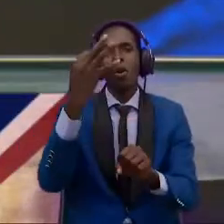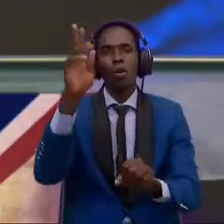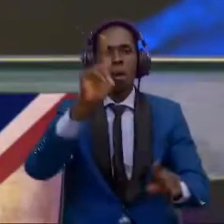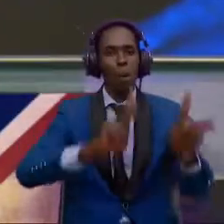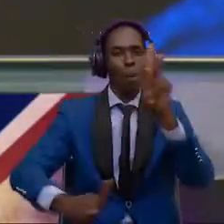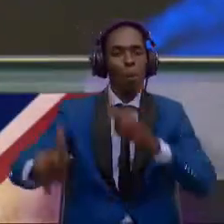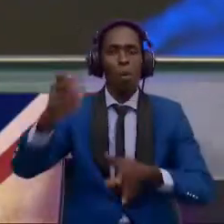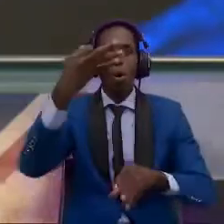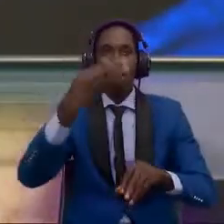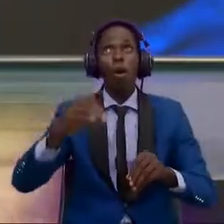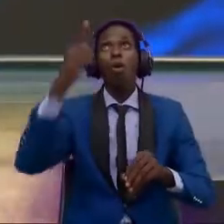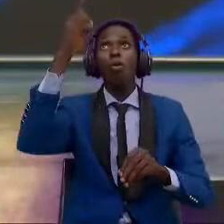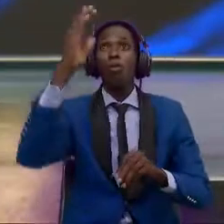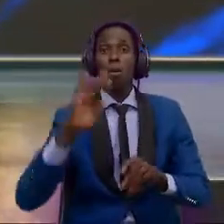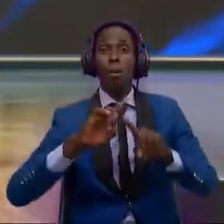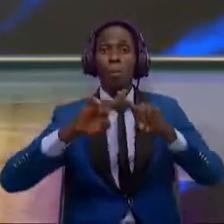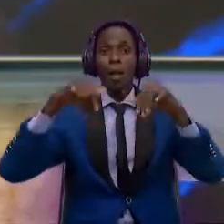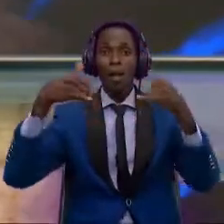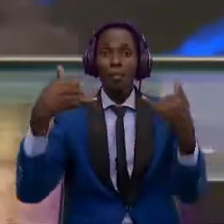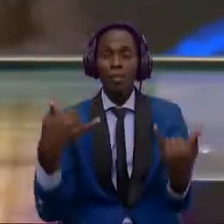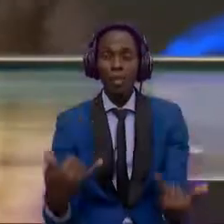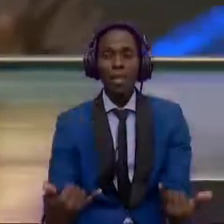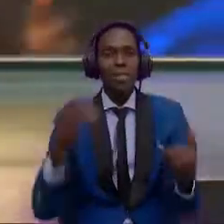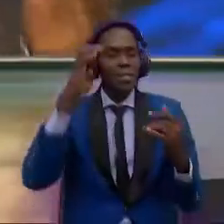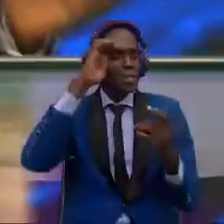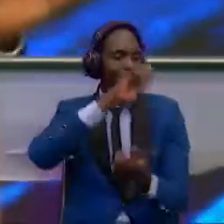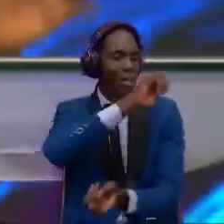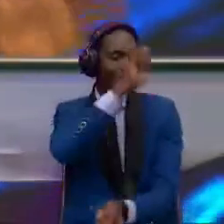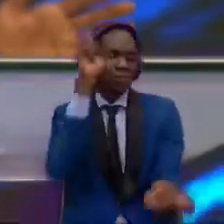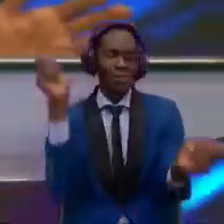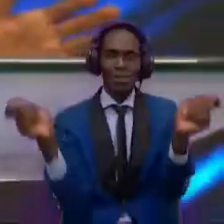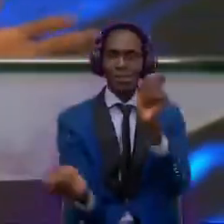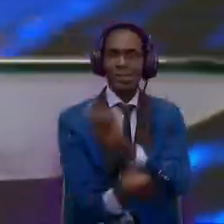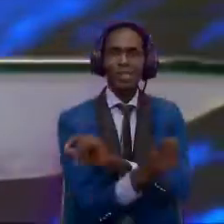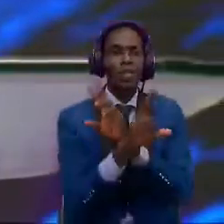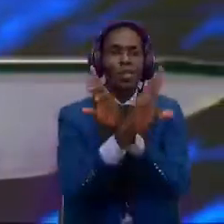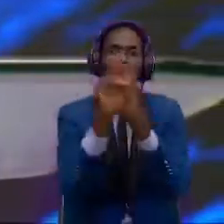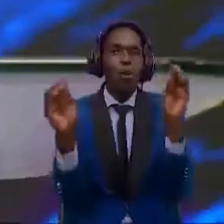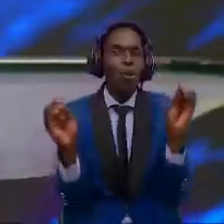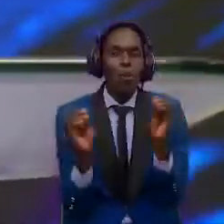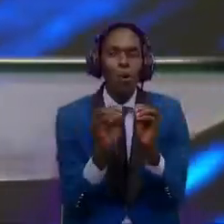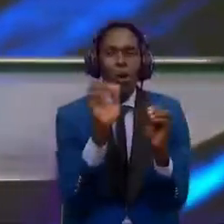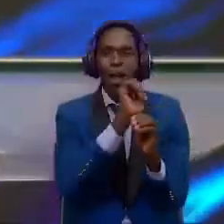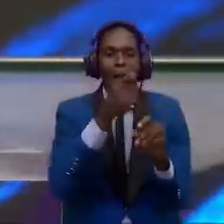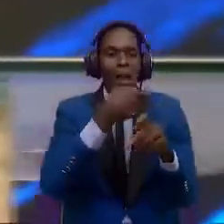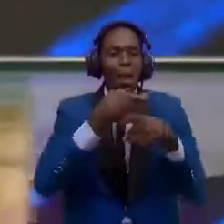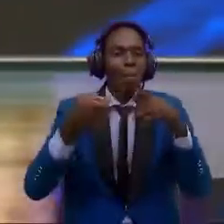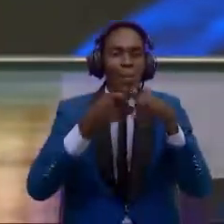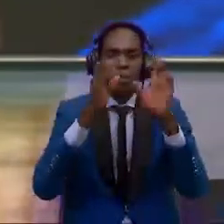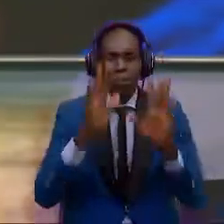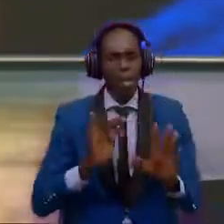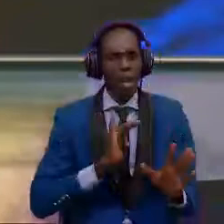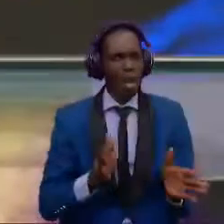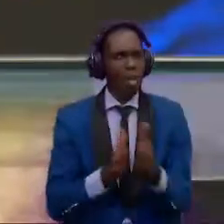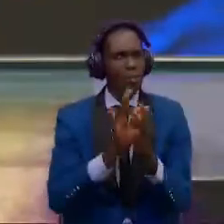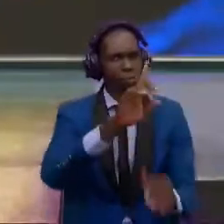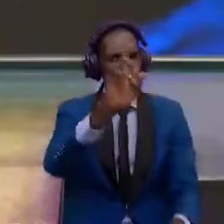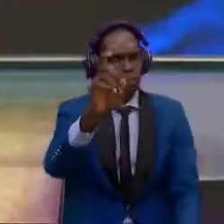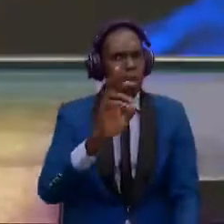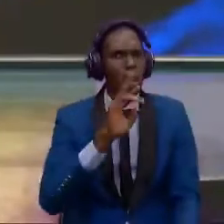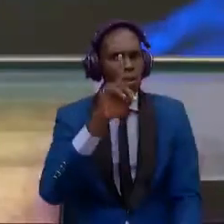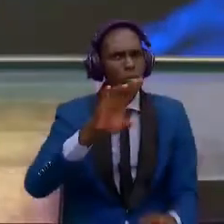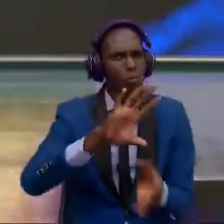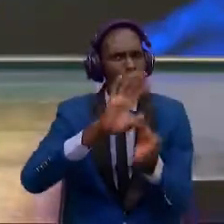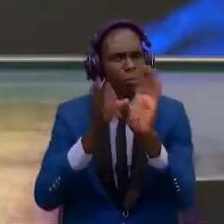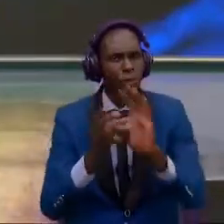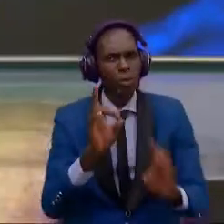God. But now he turned around. He was not a persecutor anymore. I ask you a question. Are you